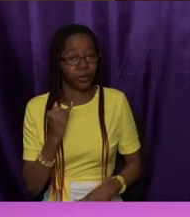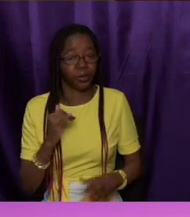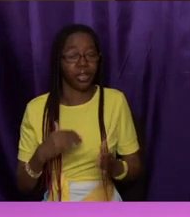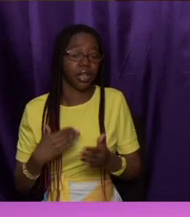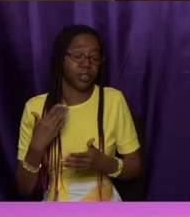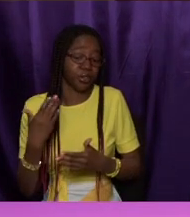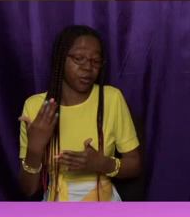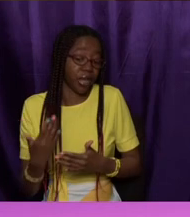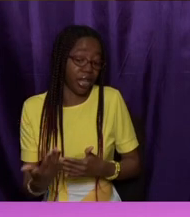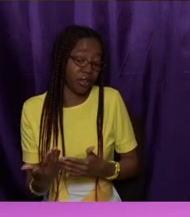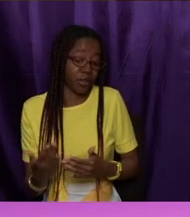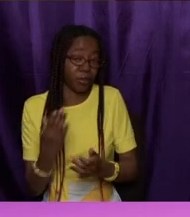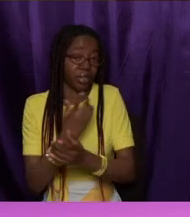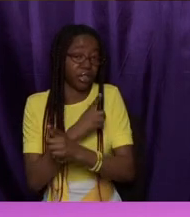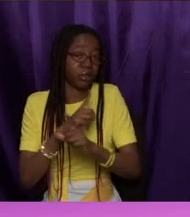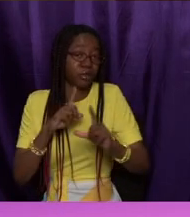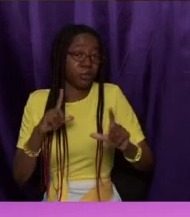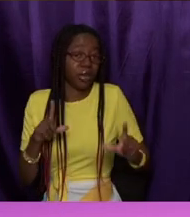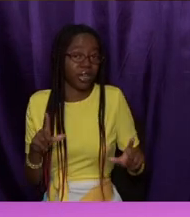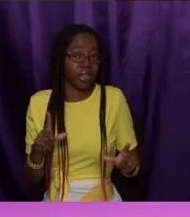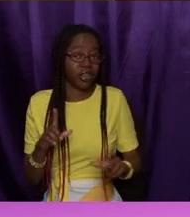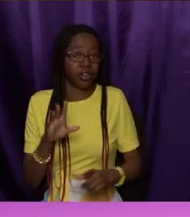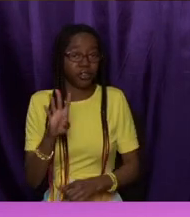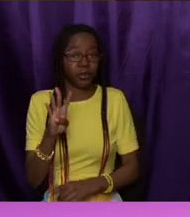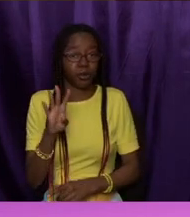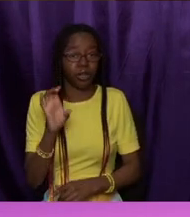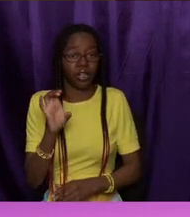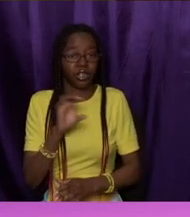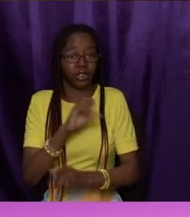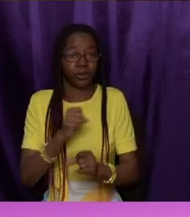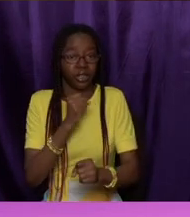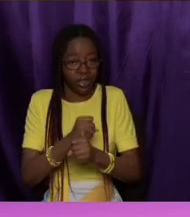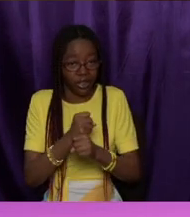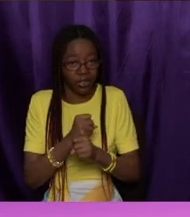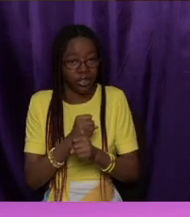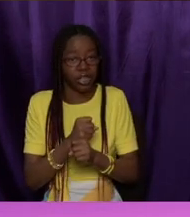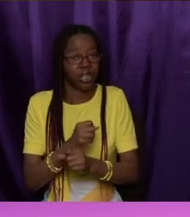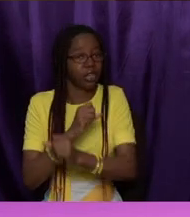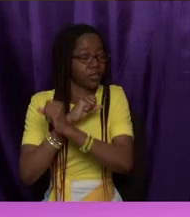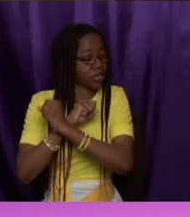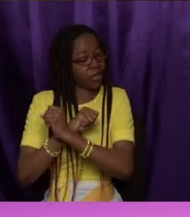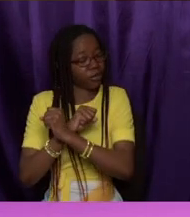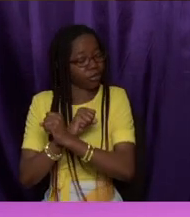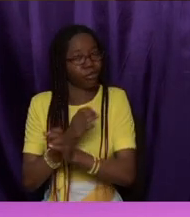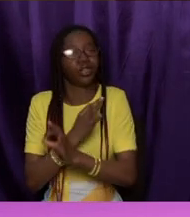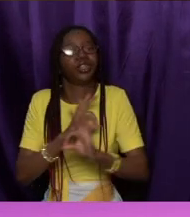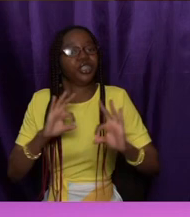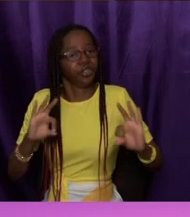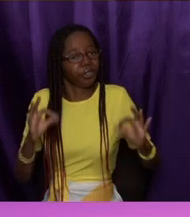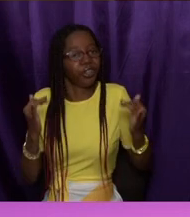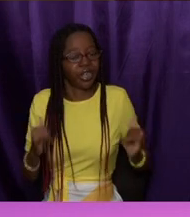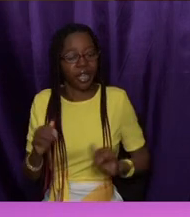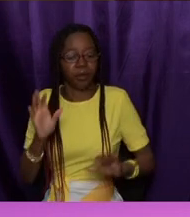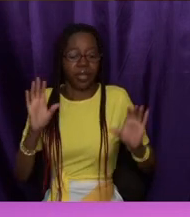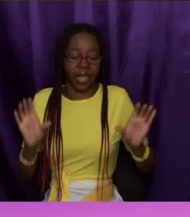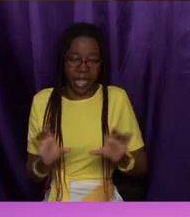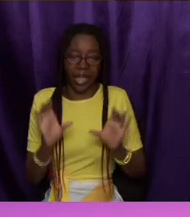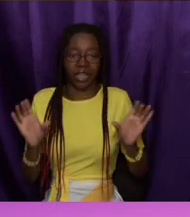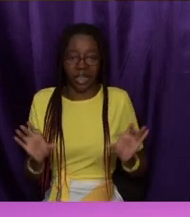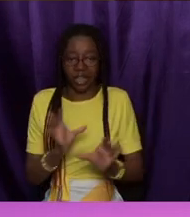been liberated from 400 years of slavery. Hit somebody and tell them you're free now. Act like it. You're